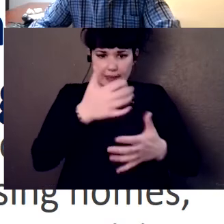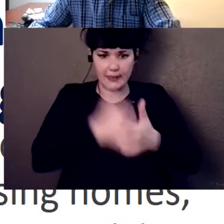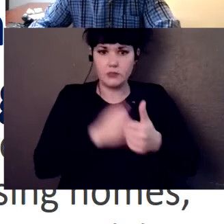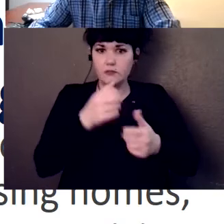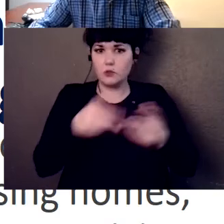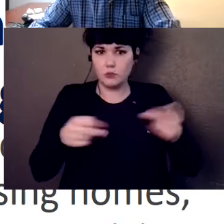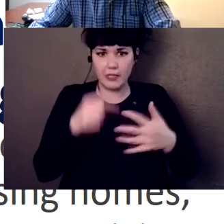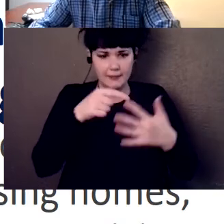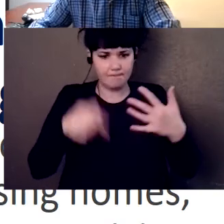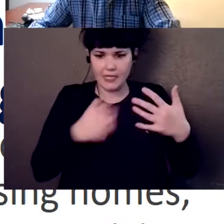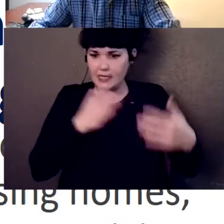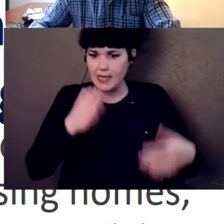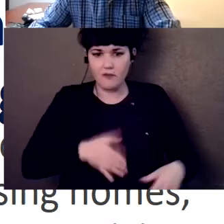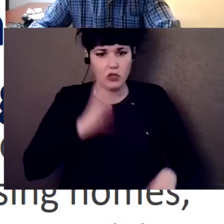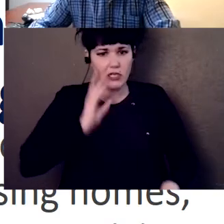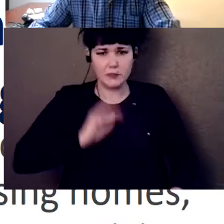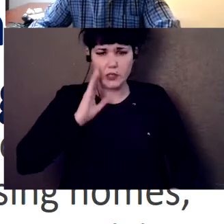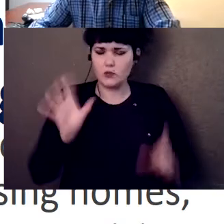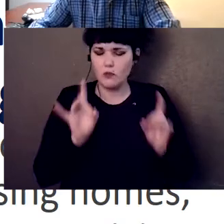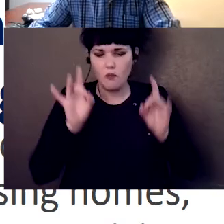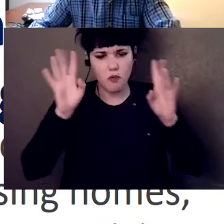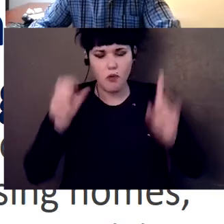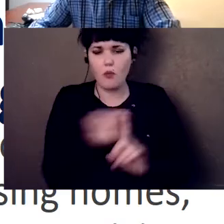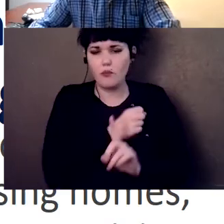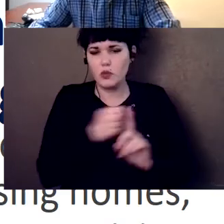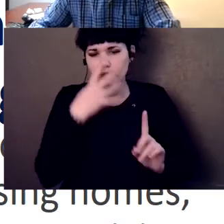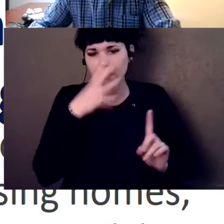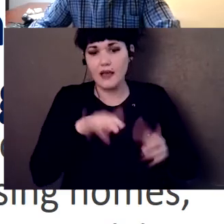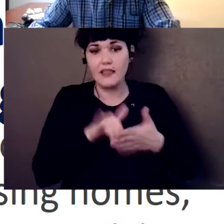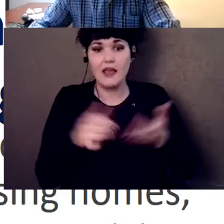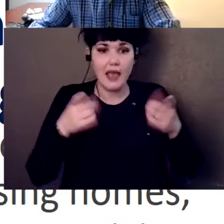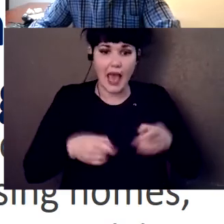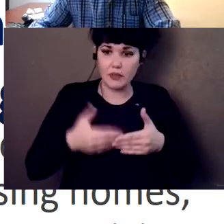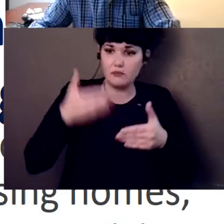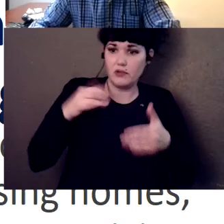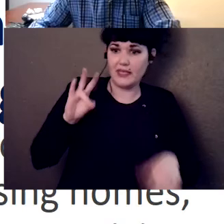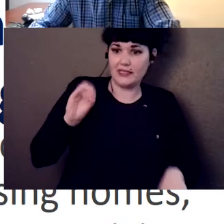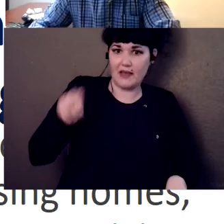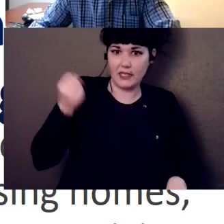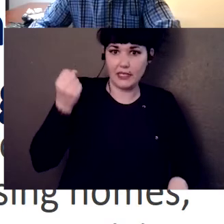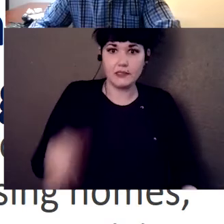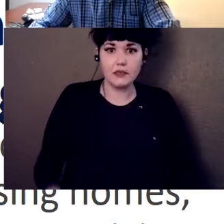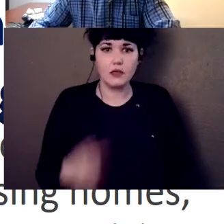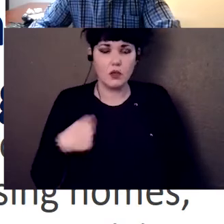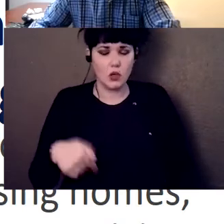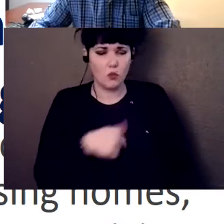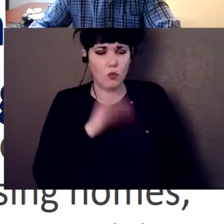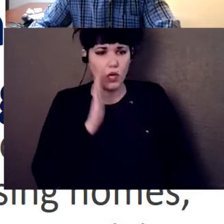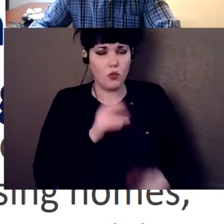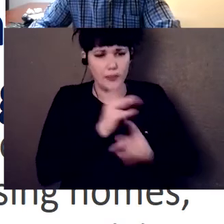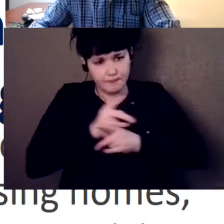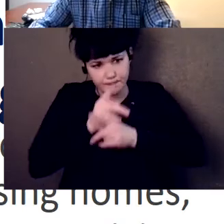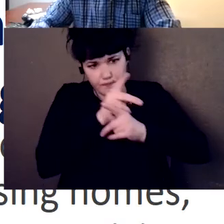and neglect that occurred in Willowbrook back in the 1970s. Investigation and monitoring of schools, hospitals, and nursing